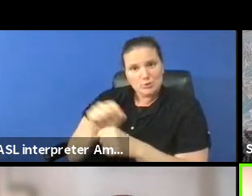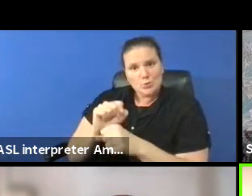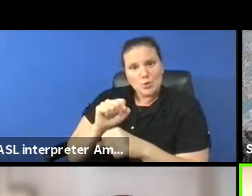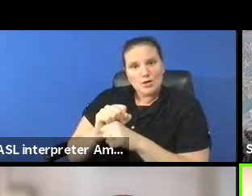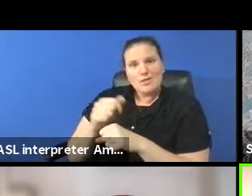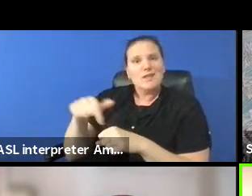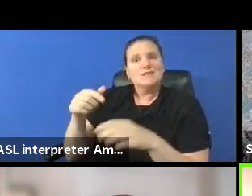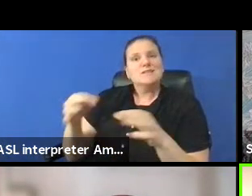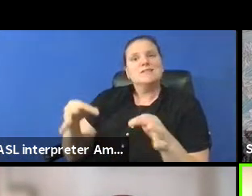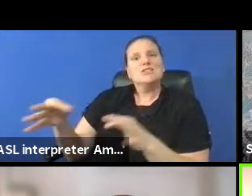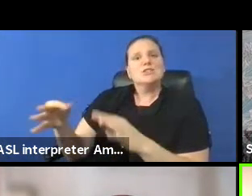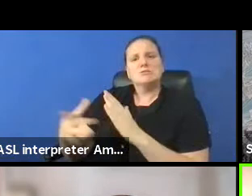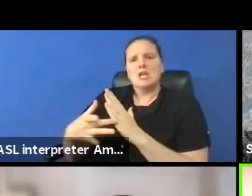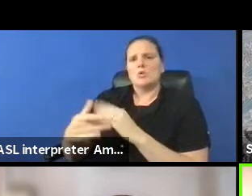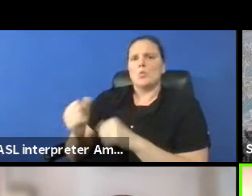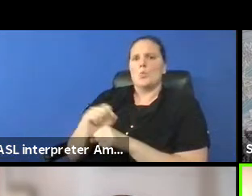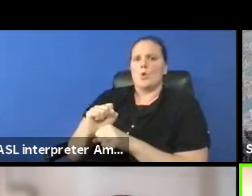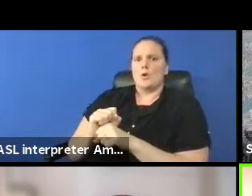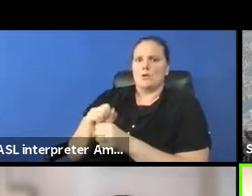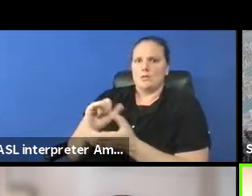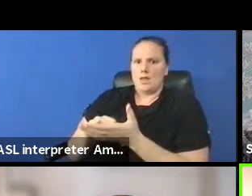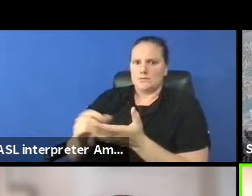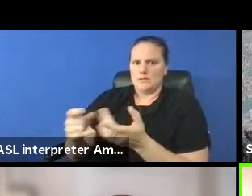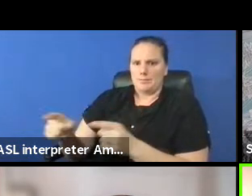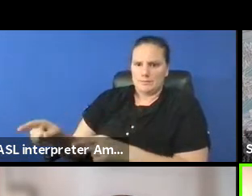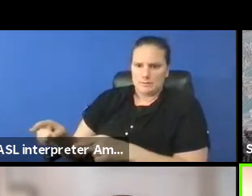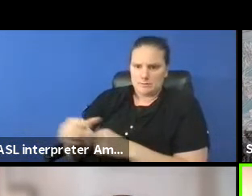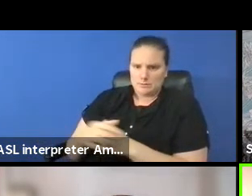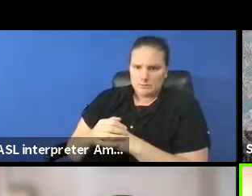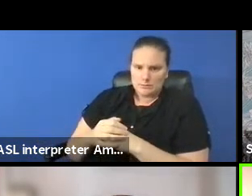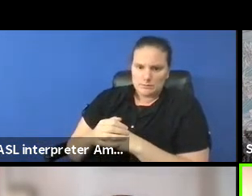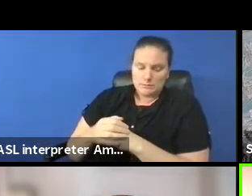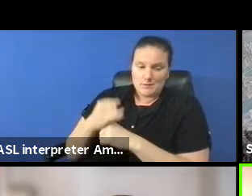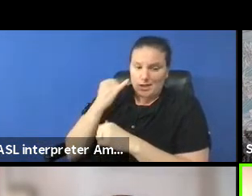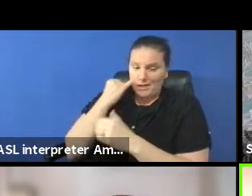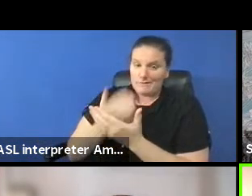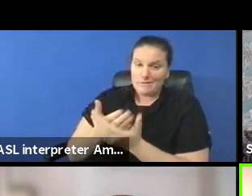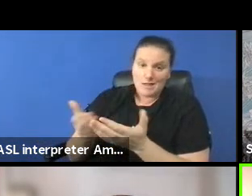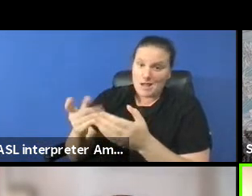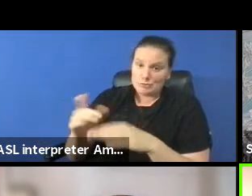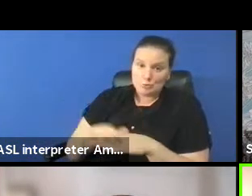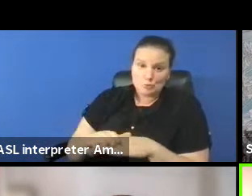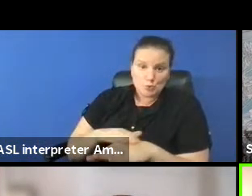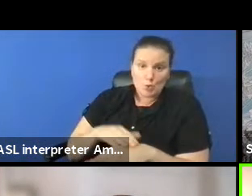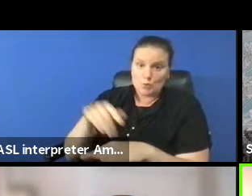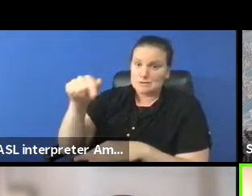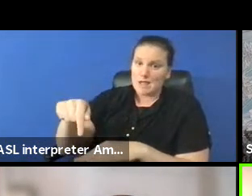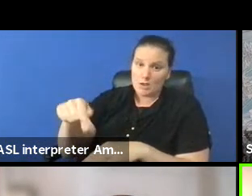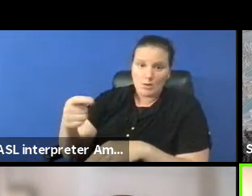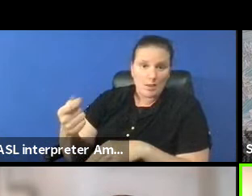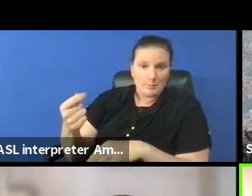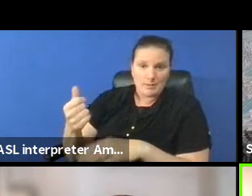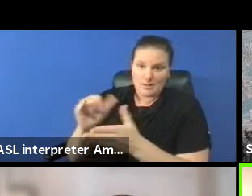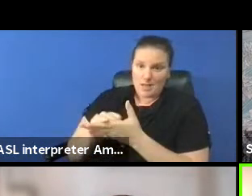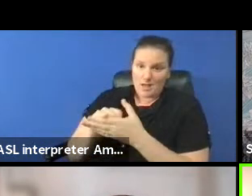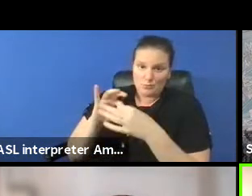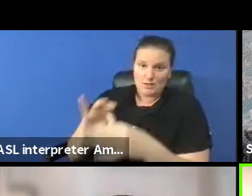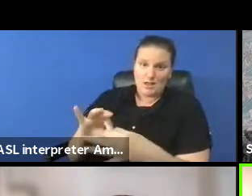decisions, this technical work that's taking place, and whether things need to slow down a little bit in that regard.